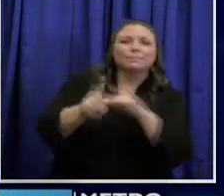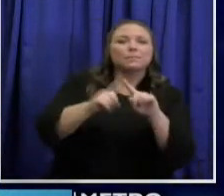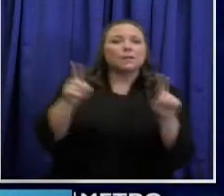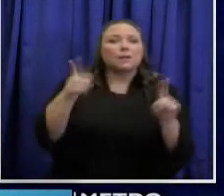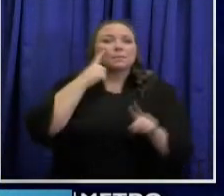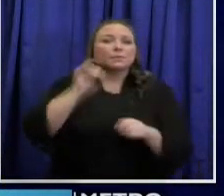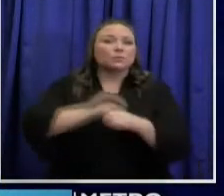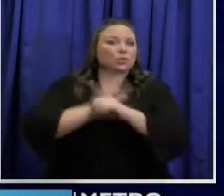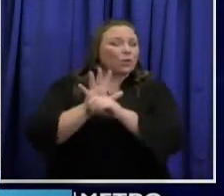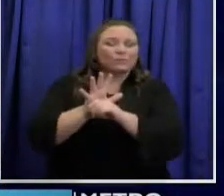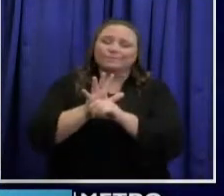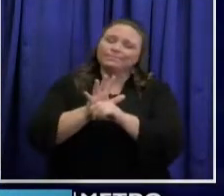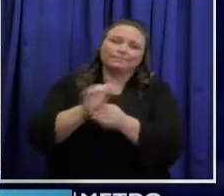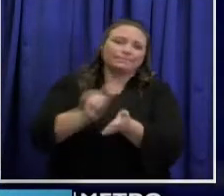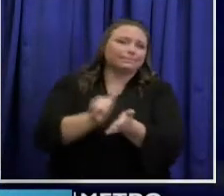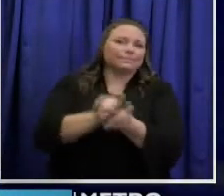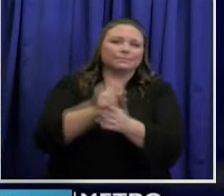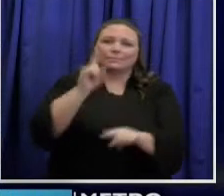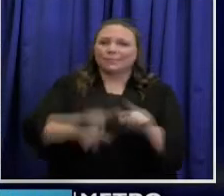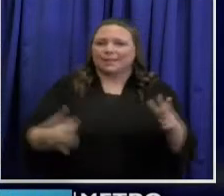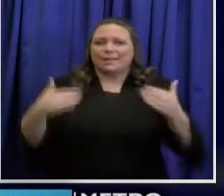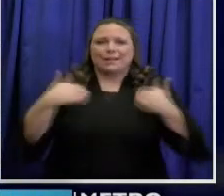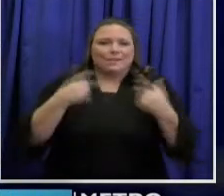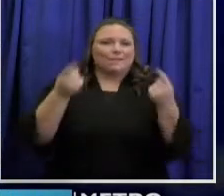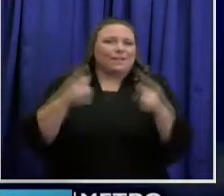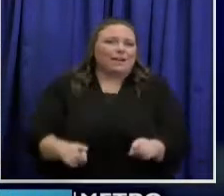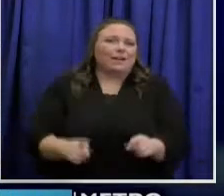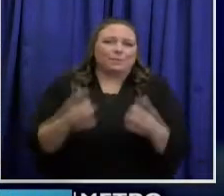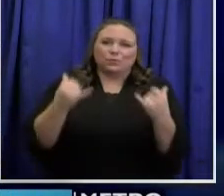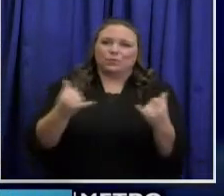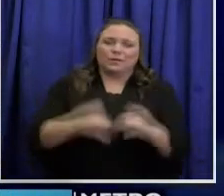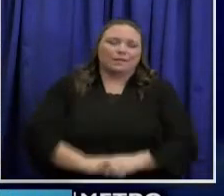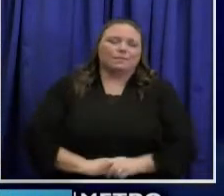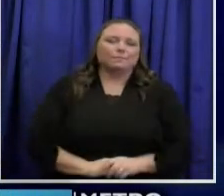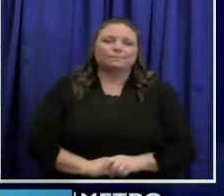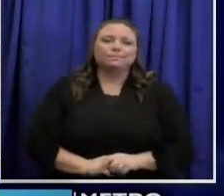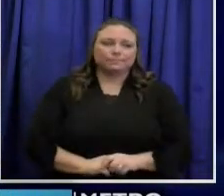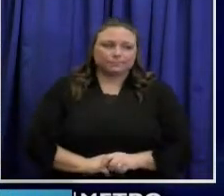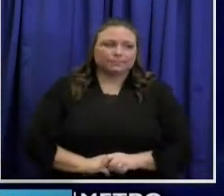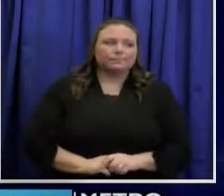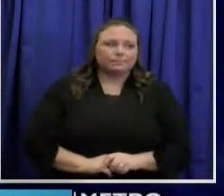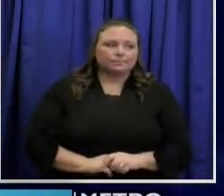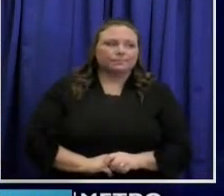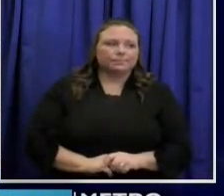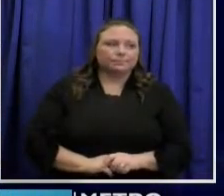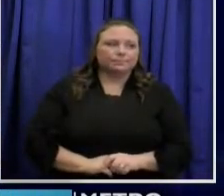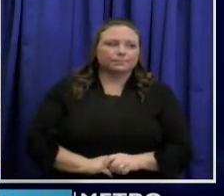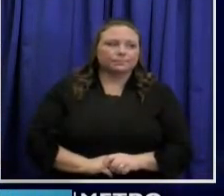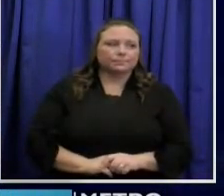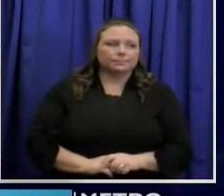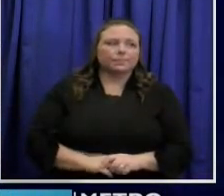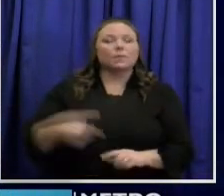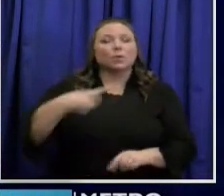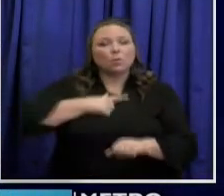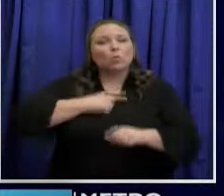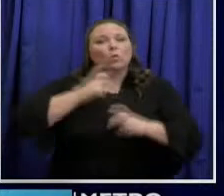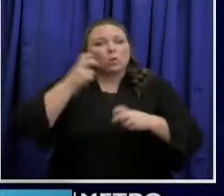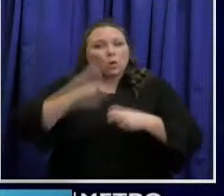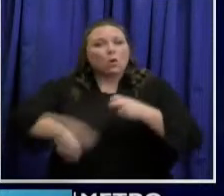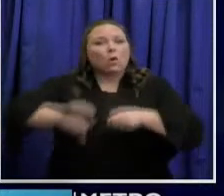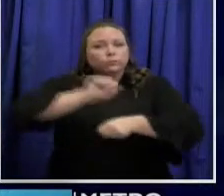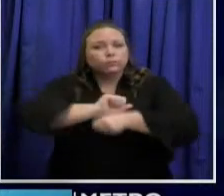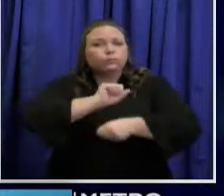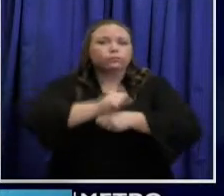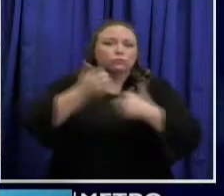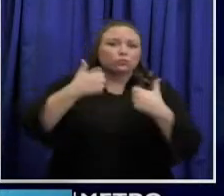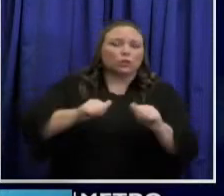you just can't have even small gatherings like that. So we're working hard to try to get our